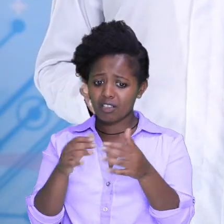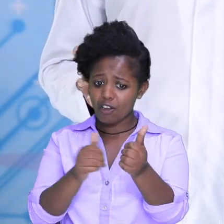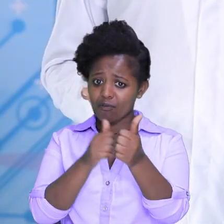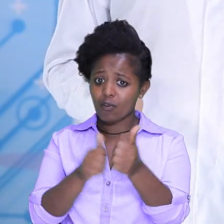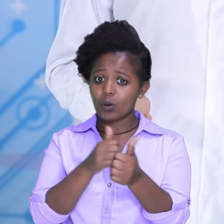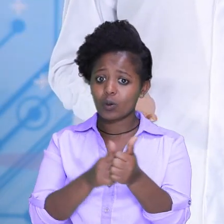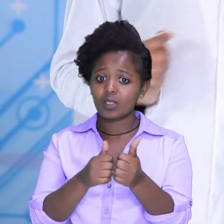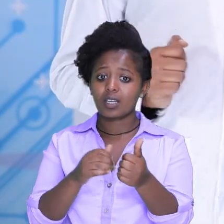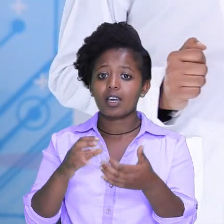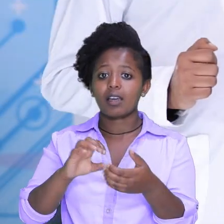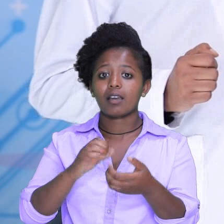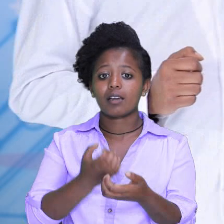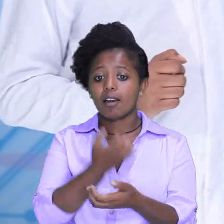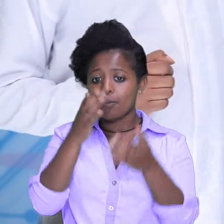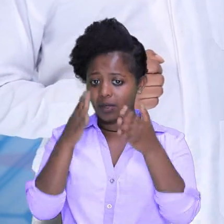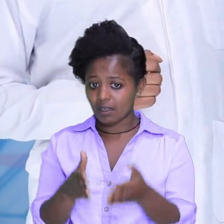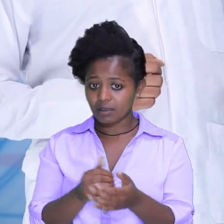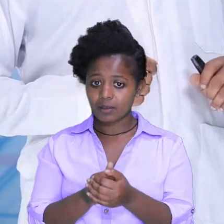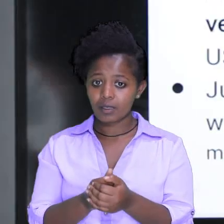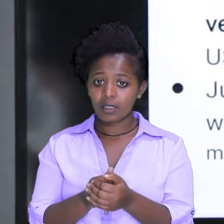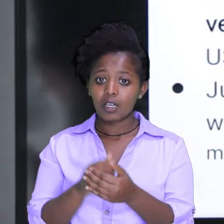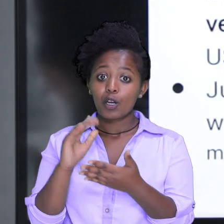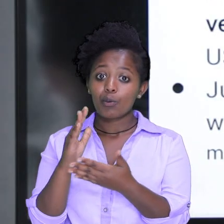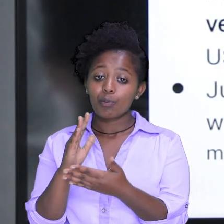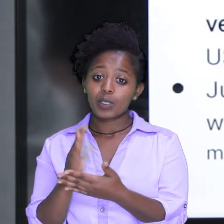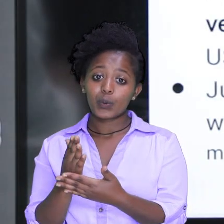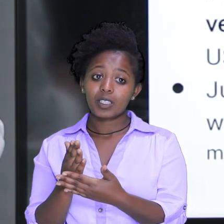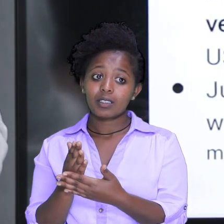a capitalist between